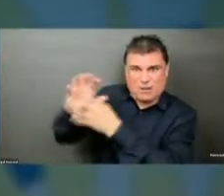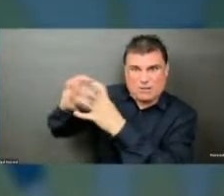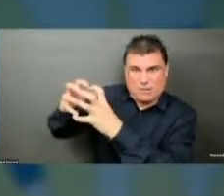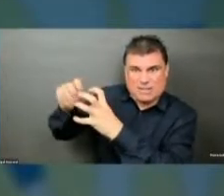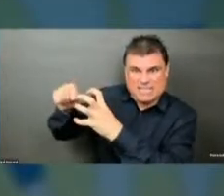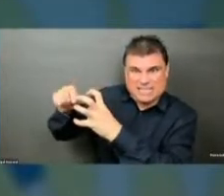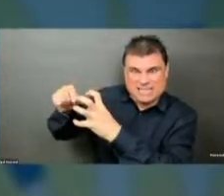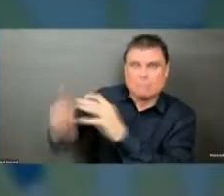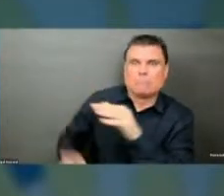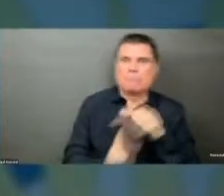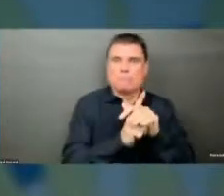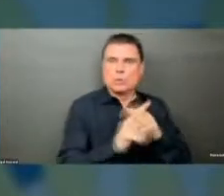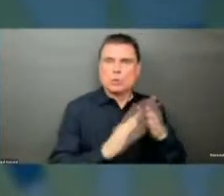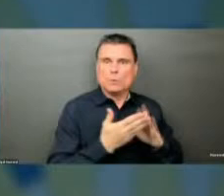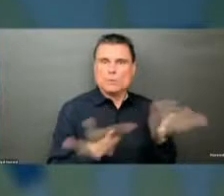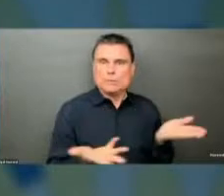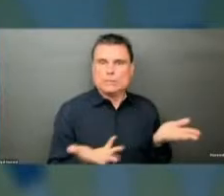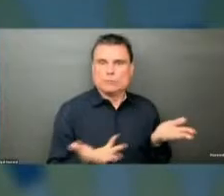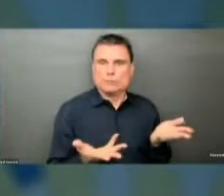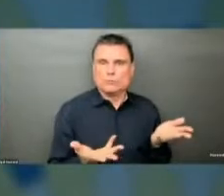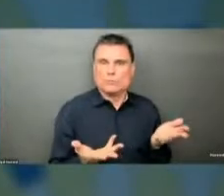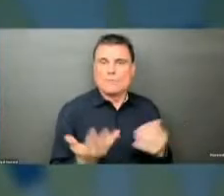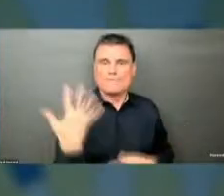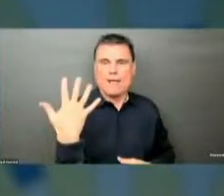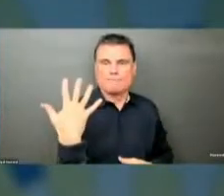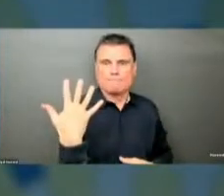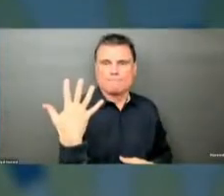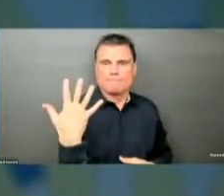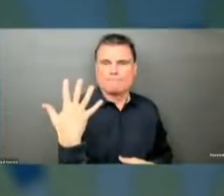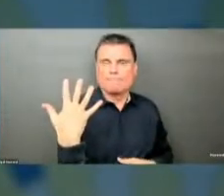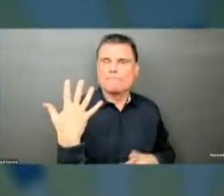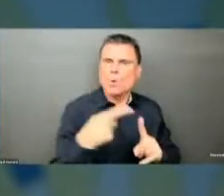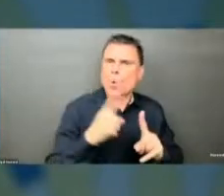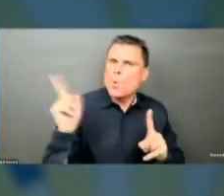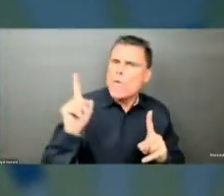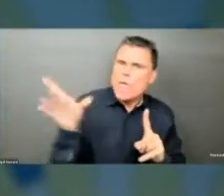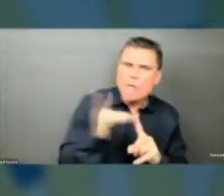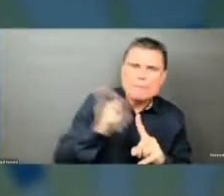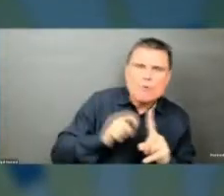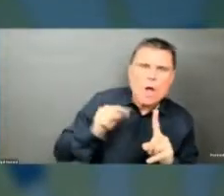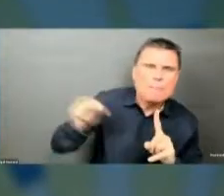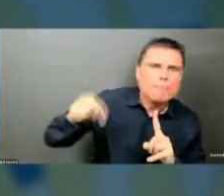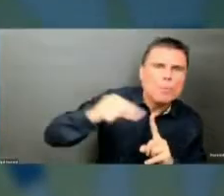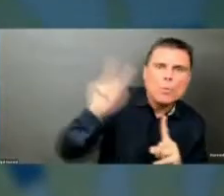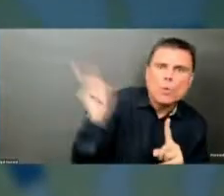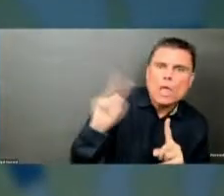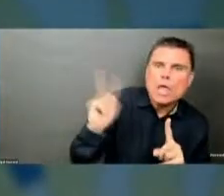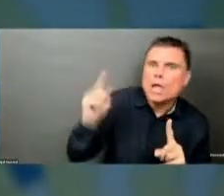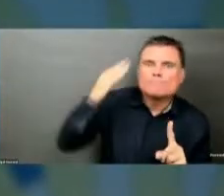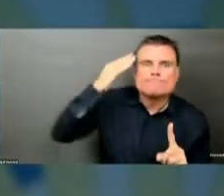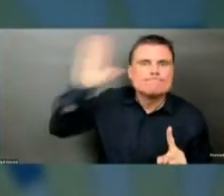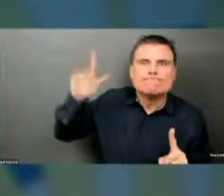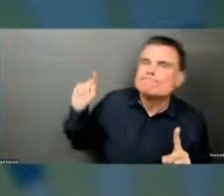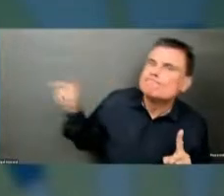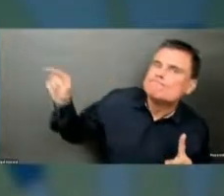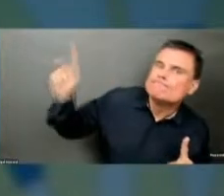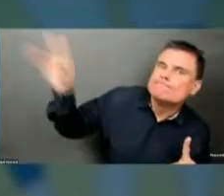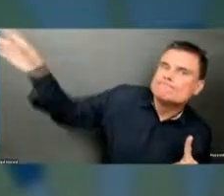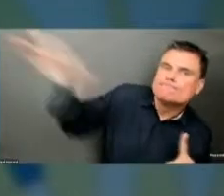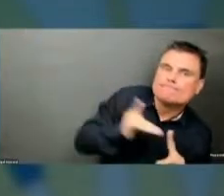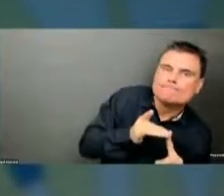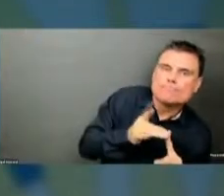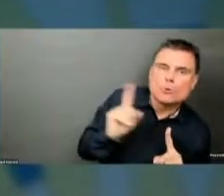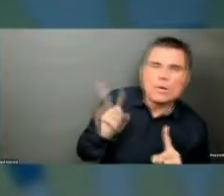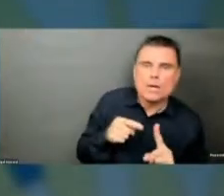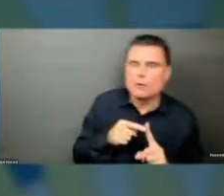that person acquired the virus. 3 of them were contacts of somebody who had acquired the virus either